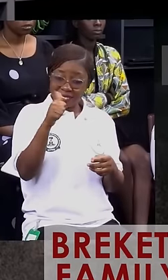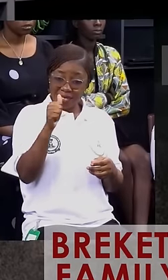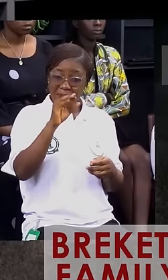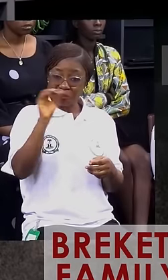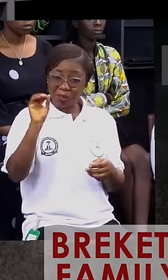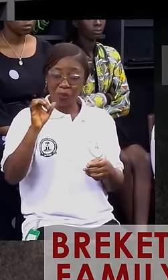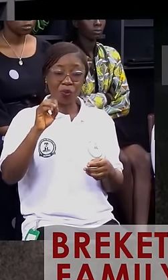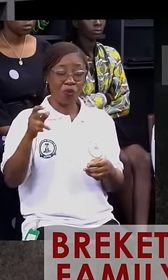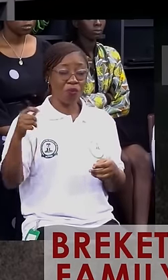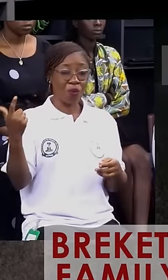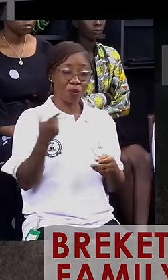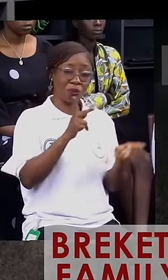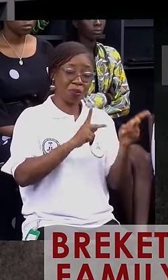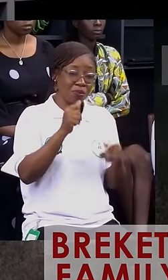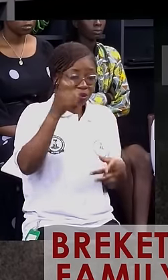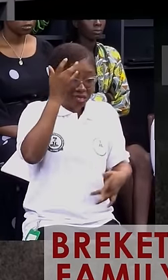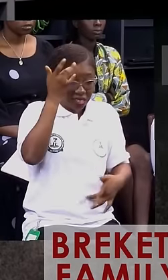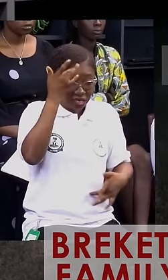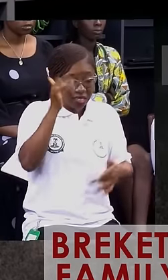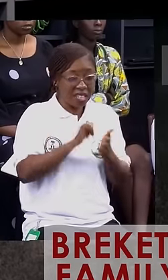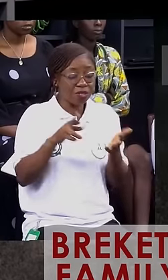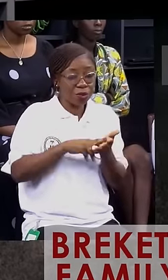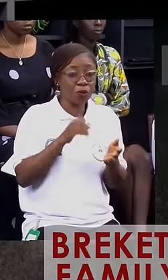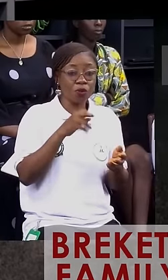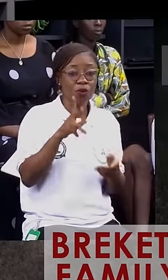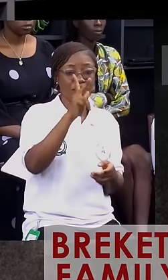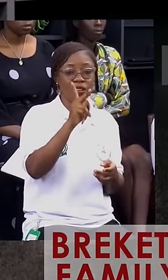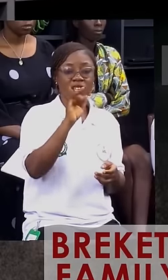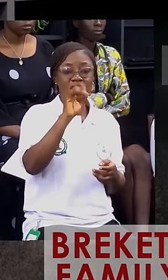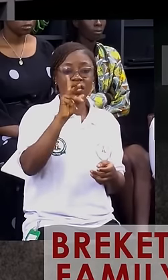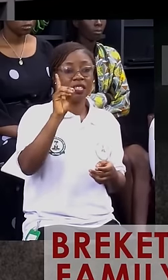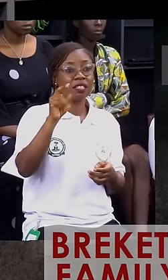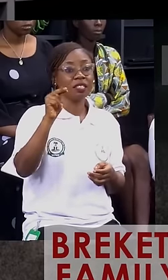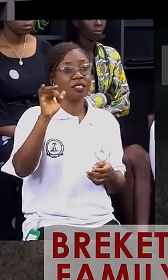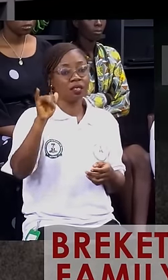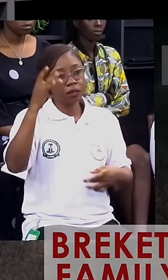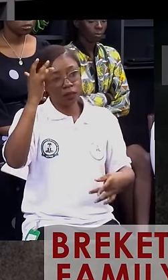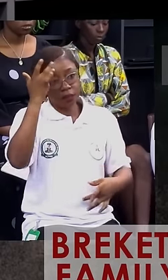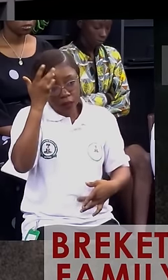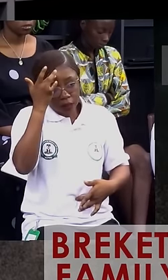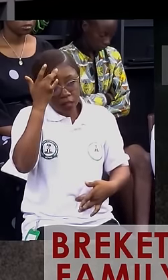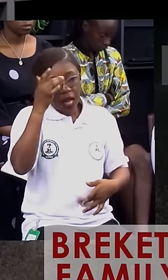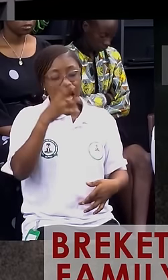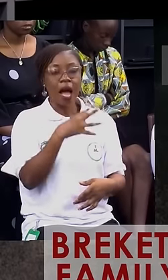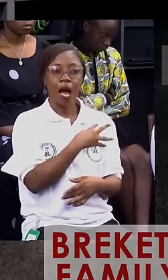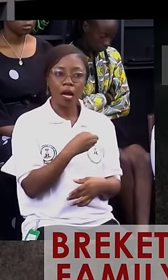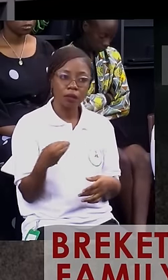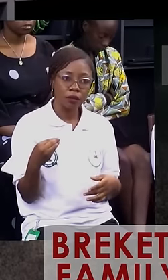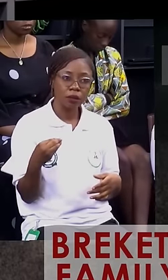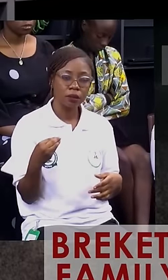all the admissions in the medical world is as a result of kidney disease. So it's quite prevalent. And